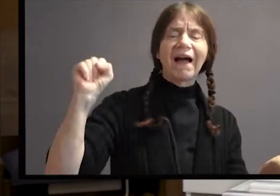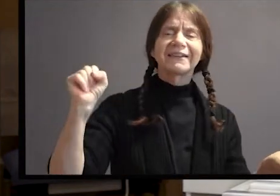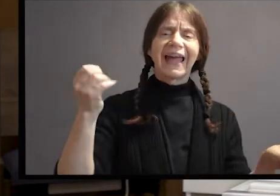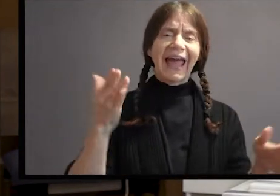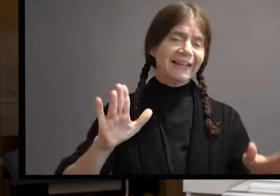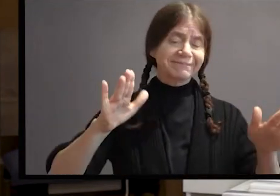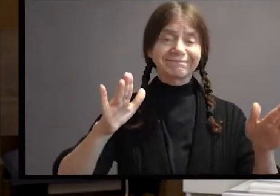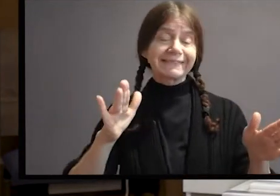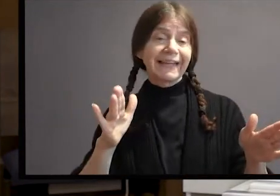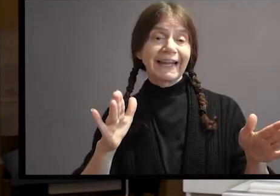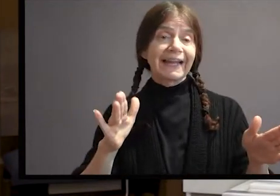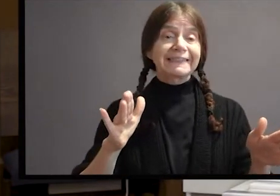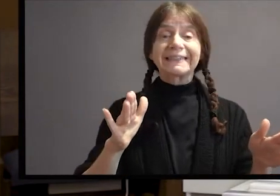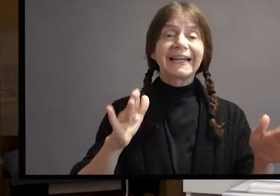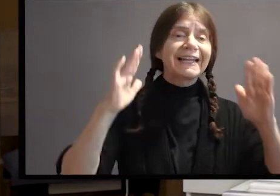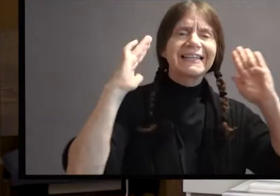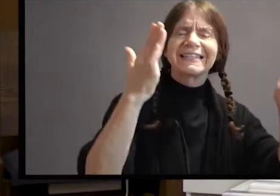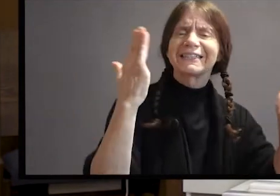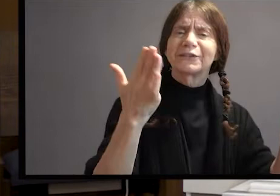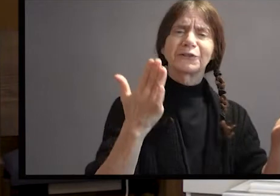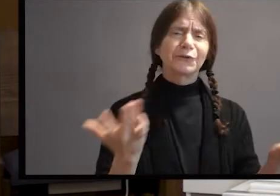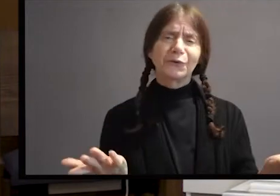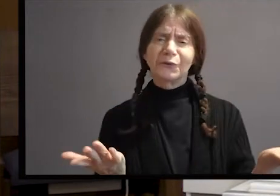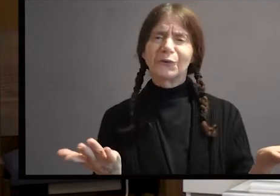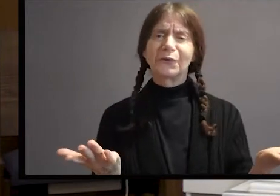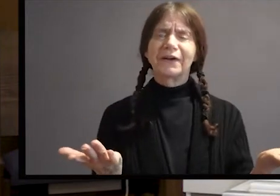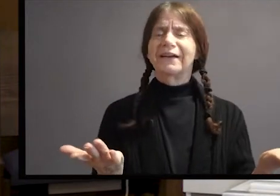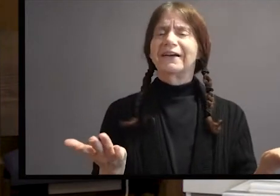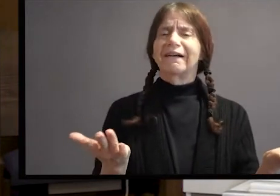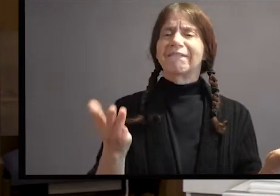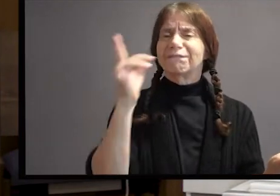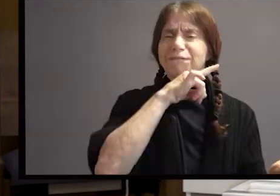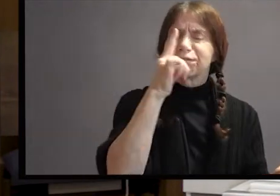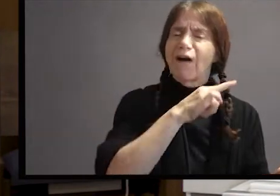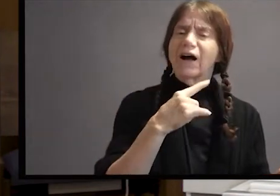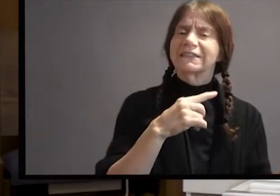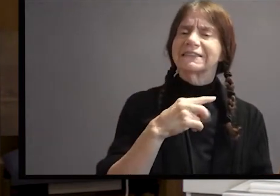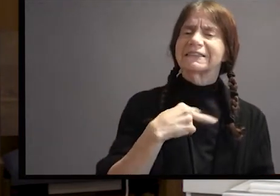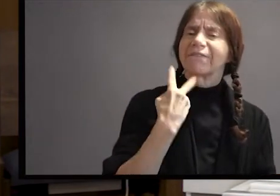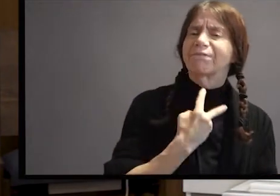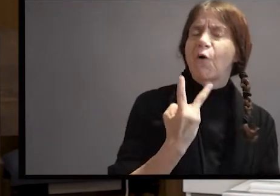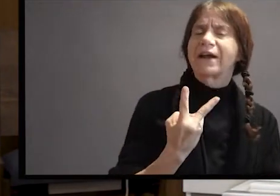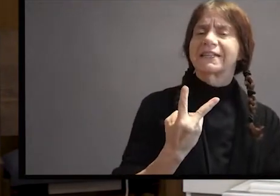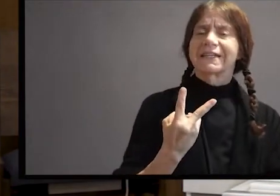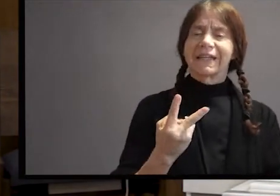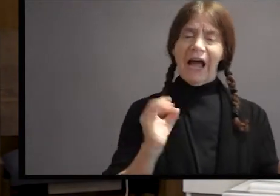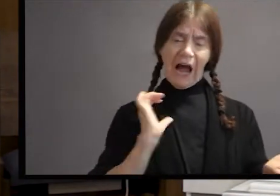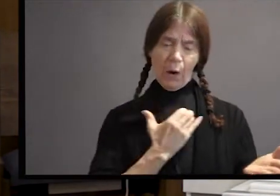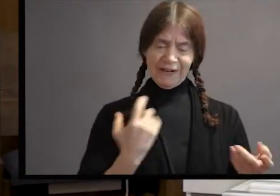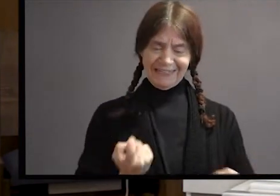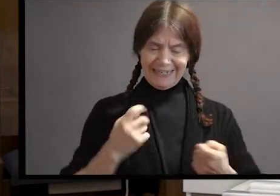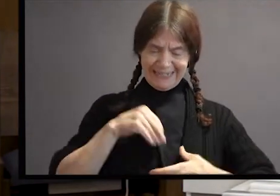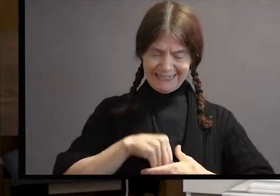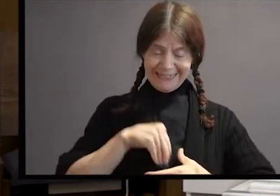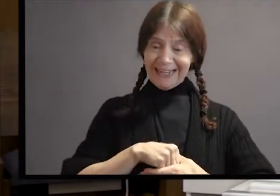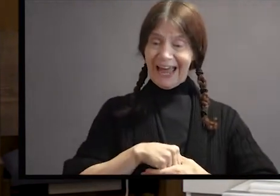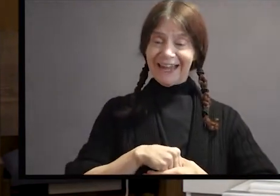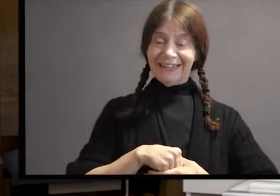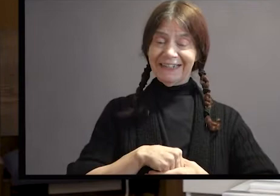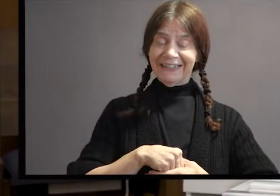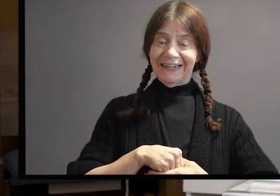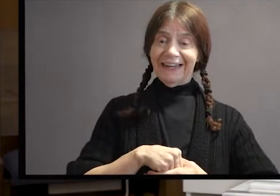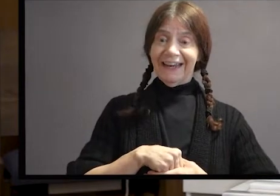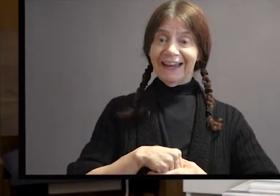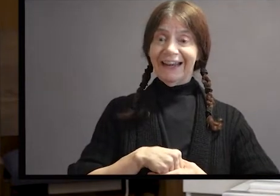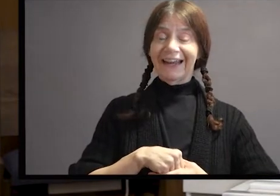voice. The voice of our sinful flesh tells us that we alone are in control